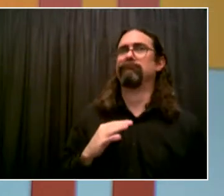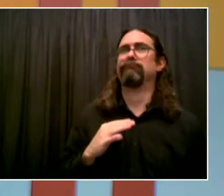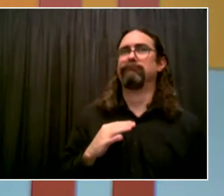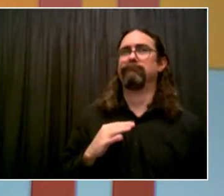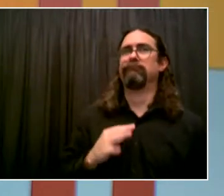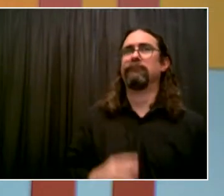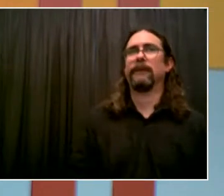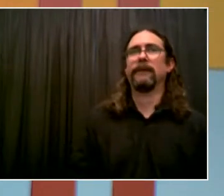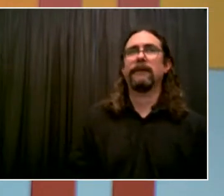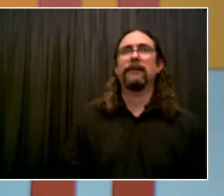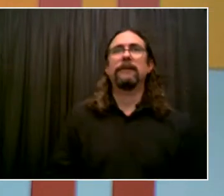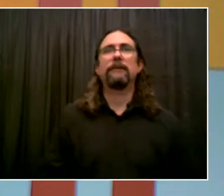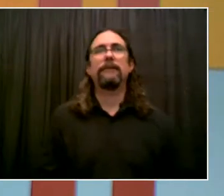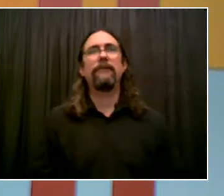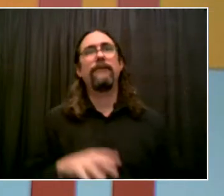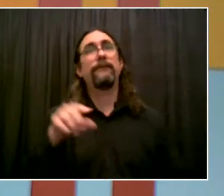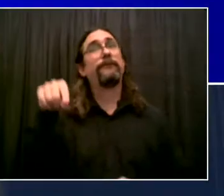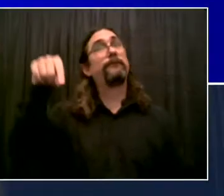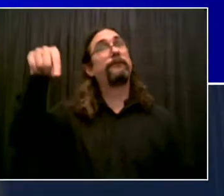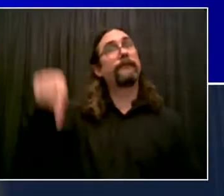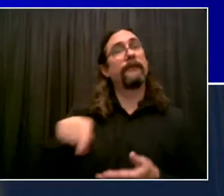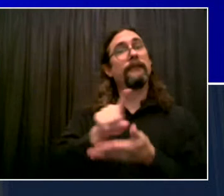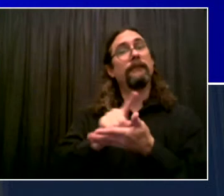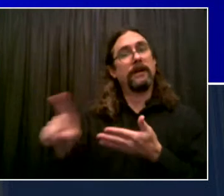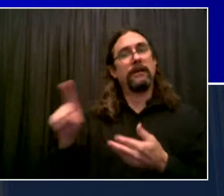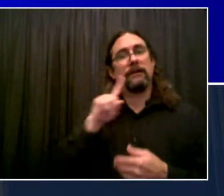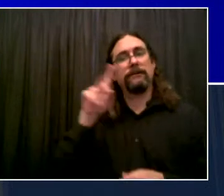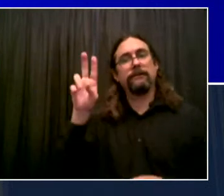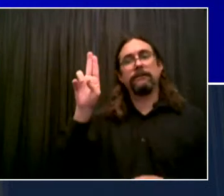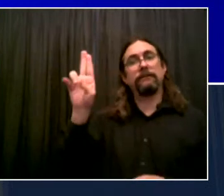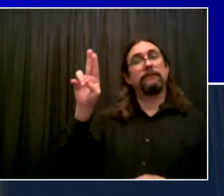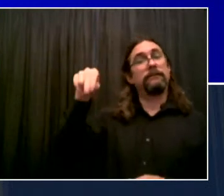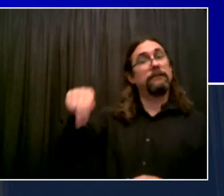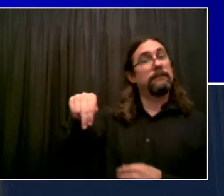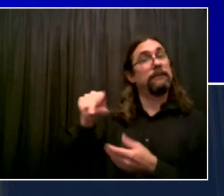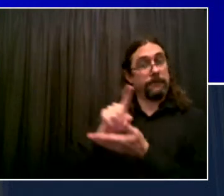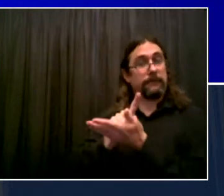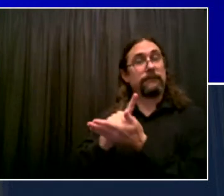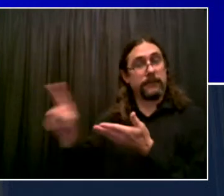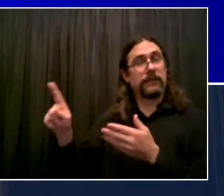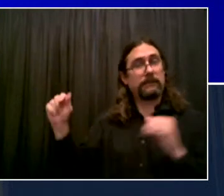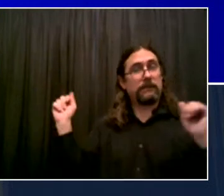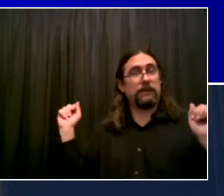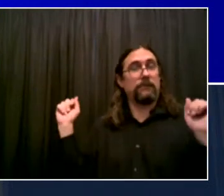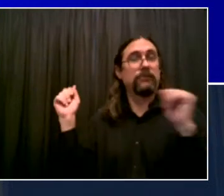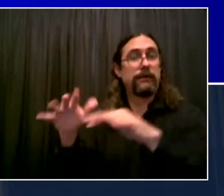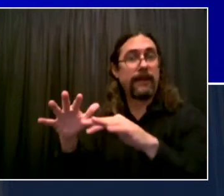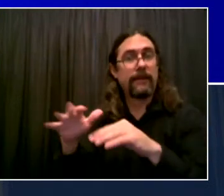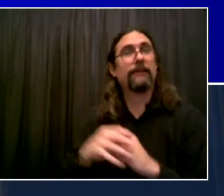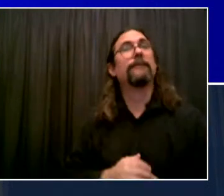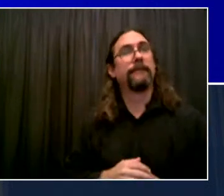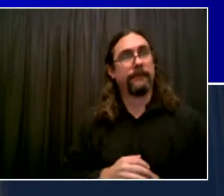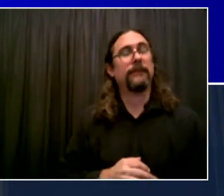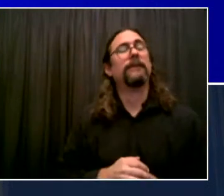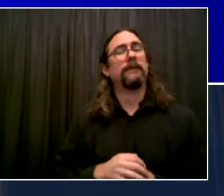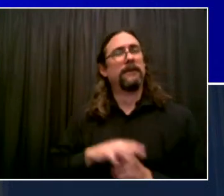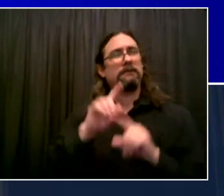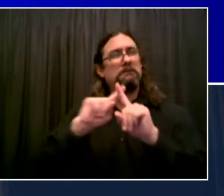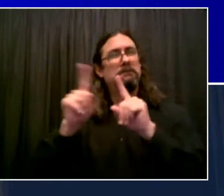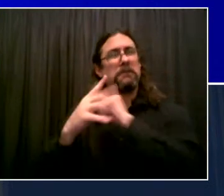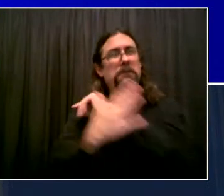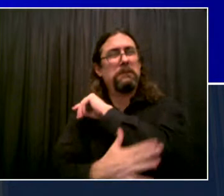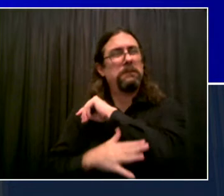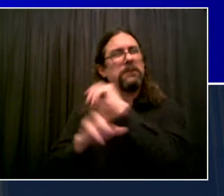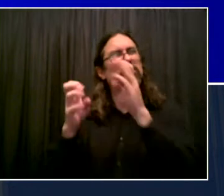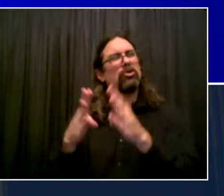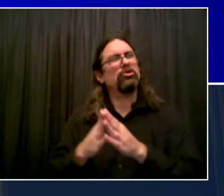Back in New York City, and you know, we all don't love the traffic for sure, But what we do love is the fact that people can